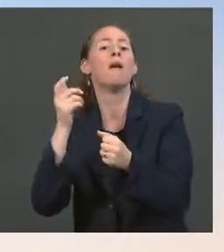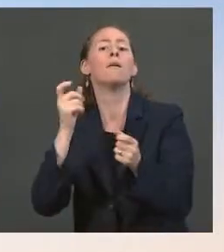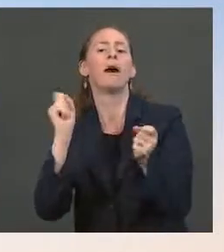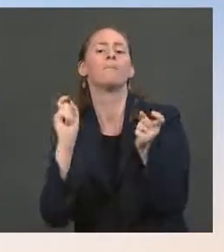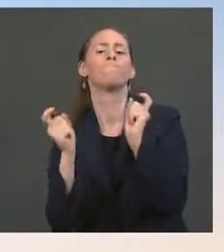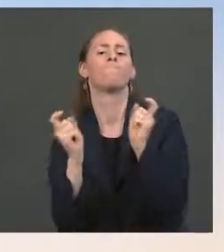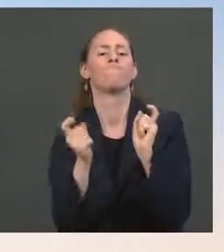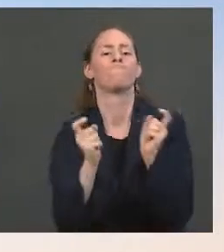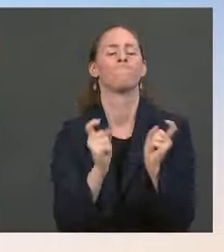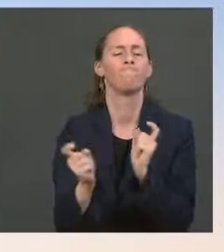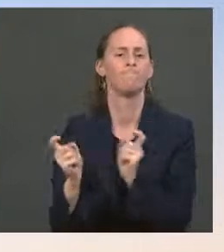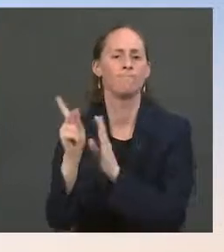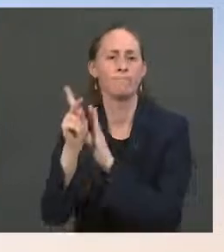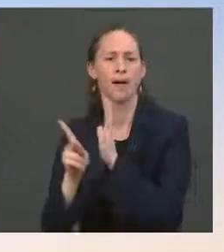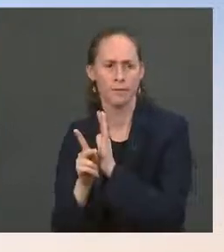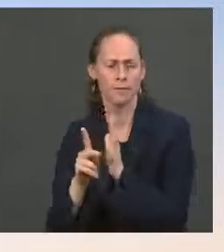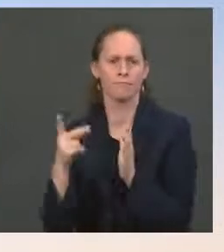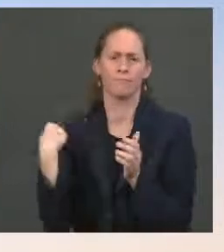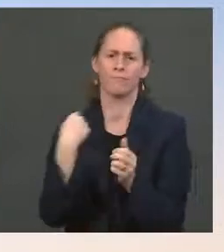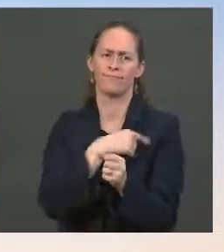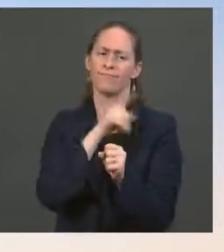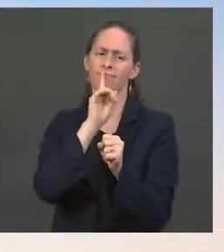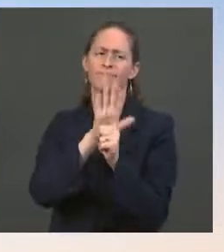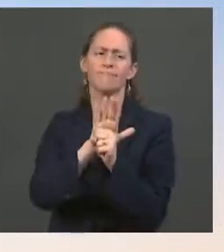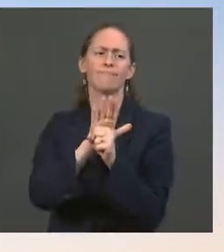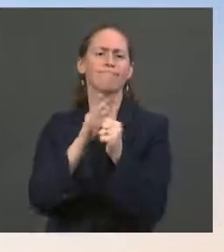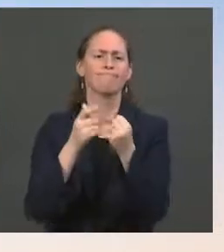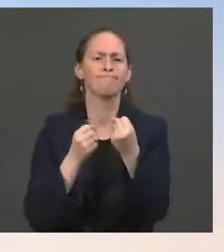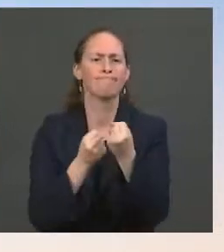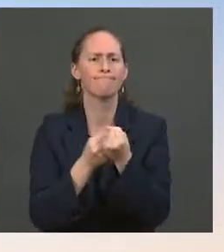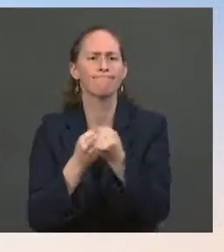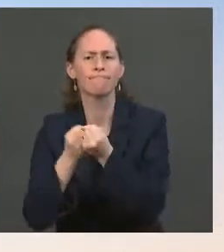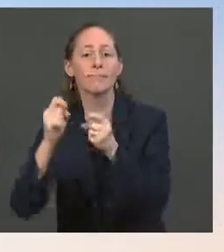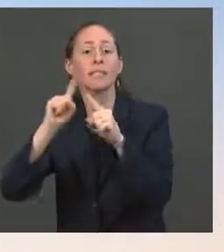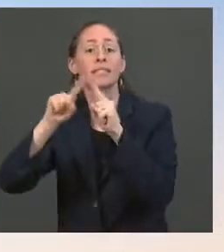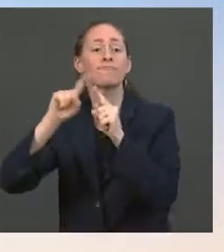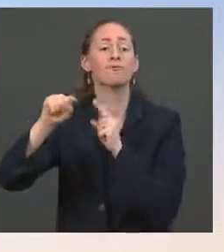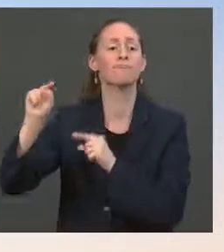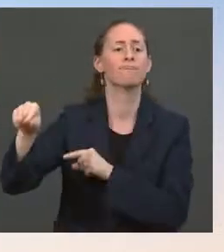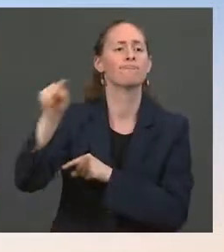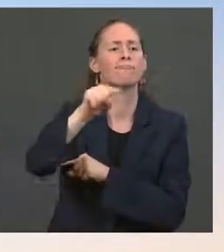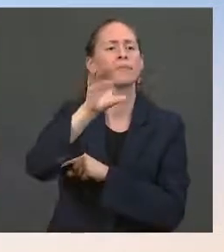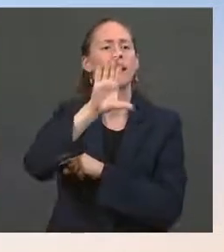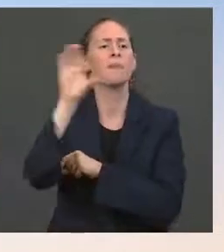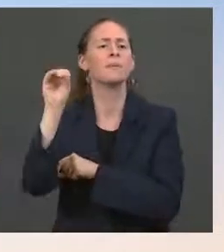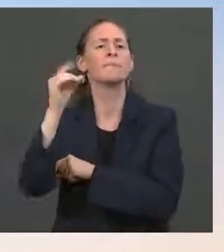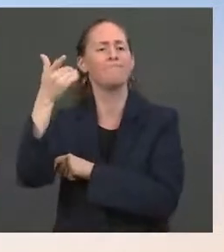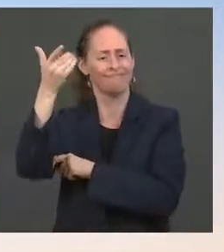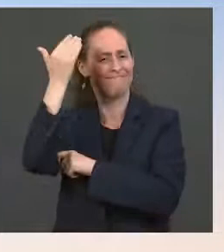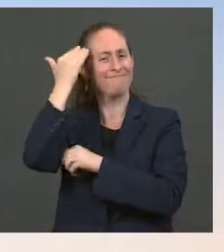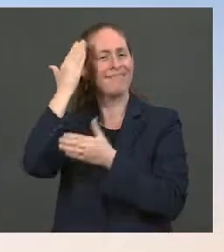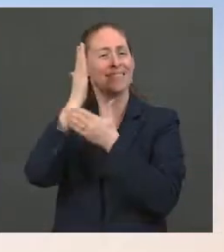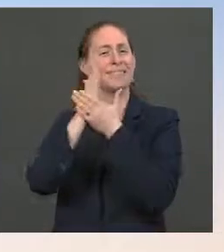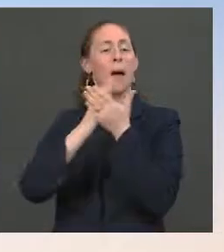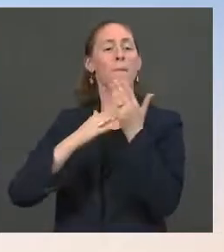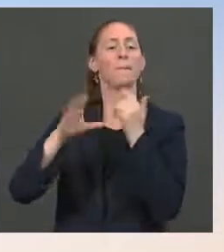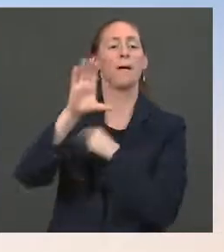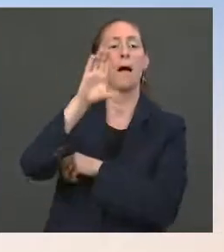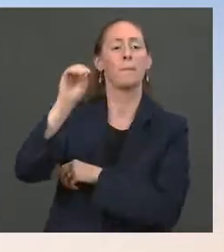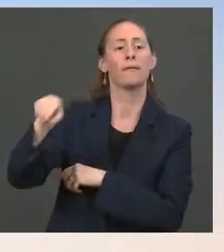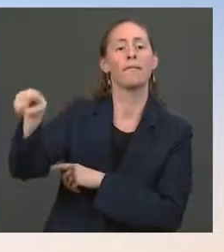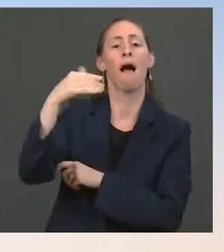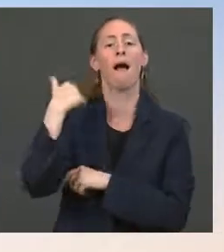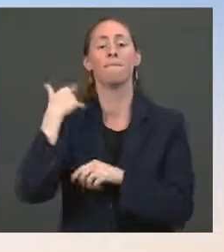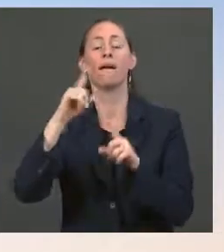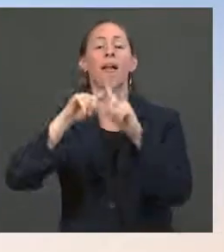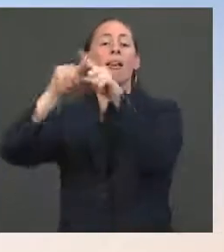address issues such as the abuse of shell companies and money laundering through real estate transactions, something that we've certainly seen and was a part of this